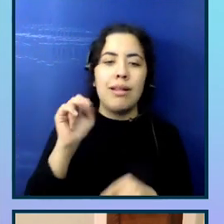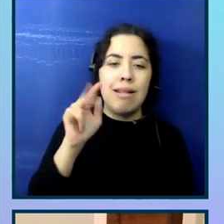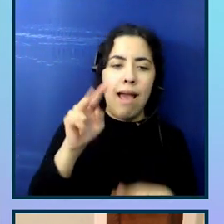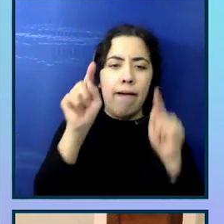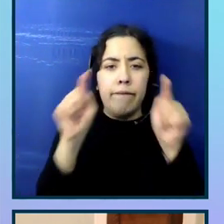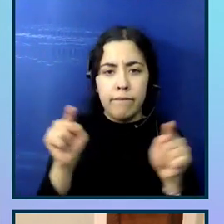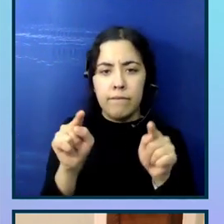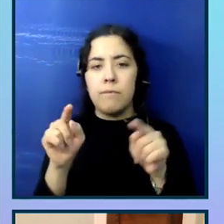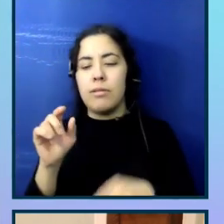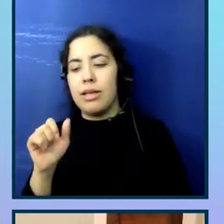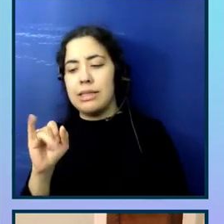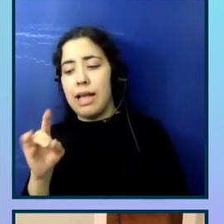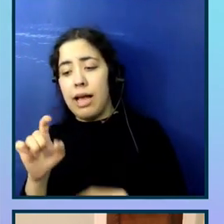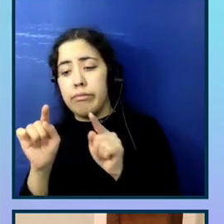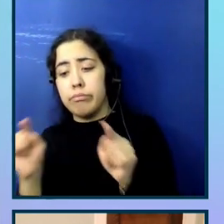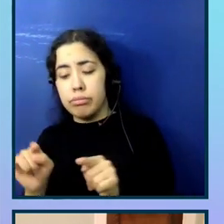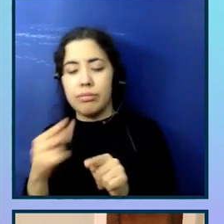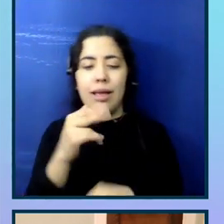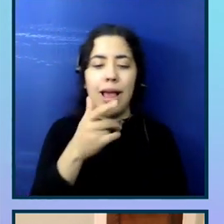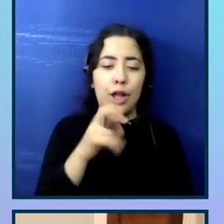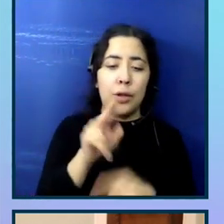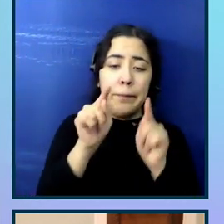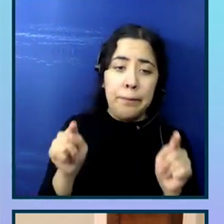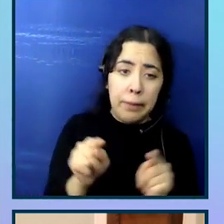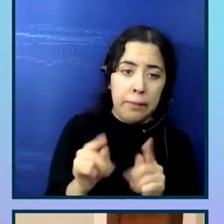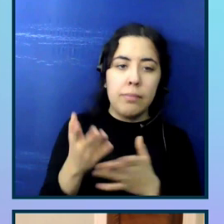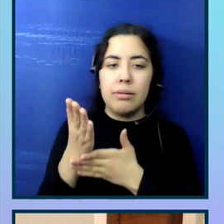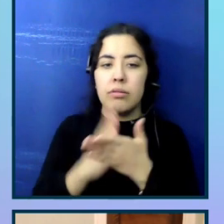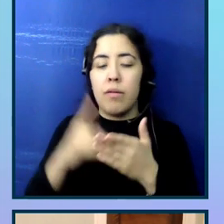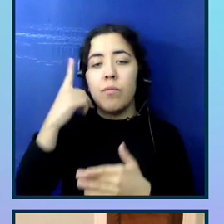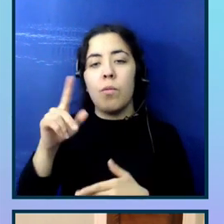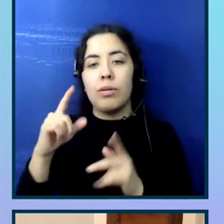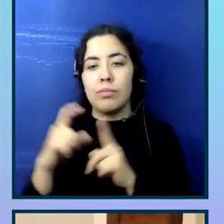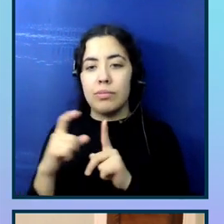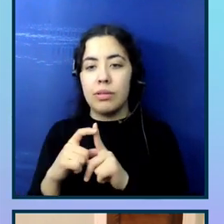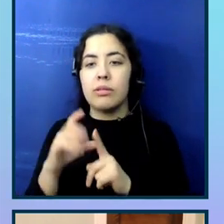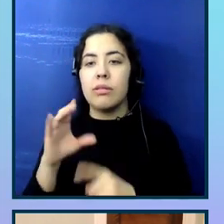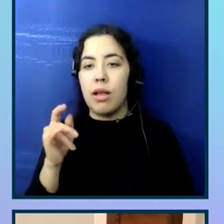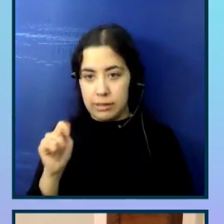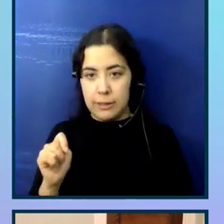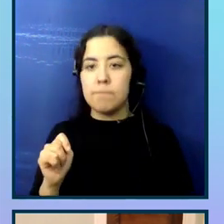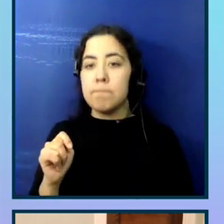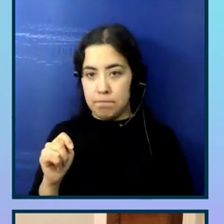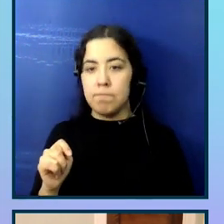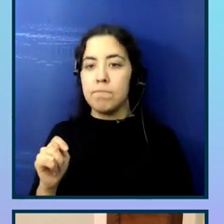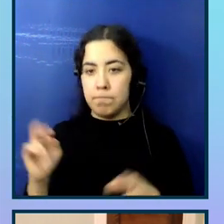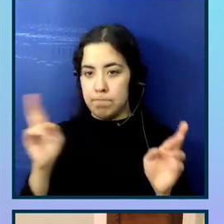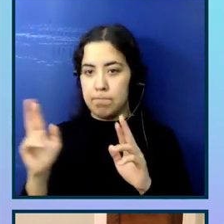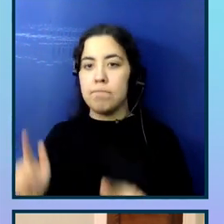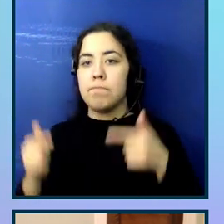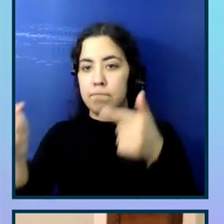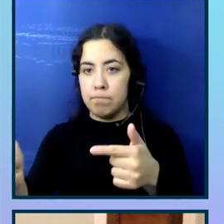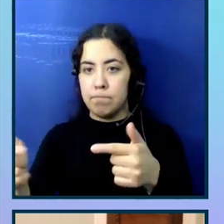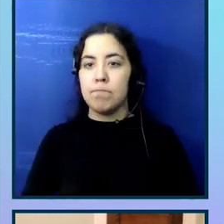header. Some tags are for organizing text content, like the ordered list and the unordered